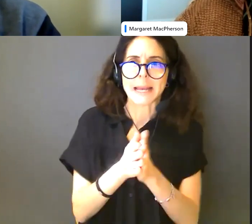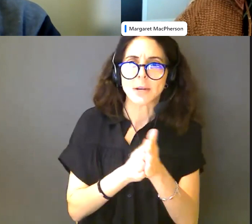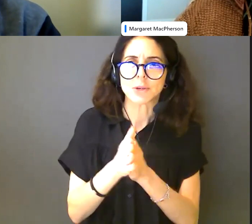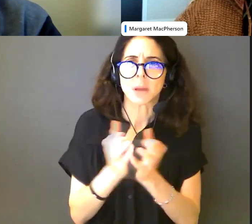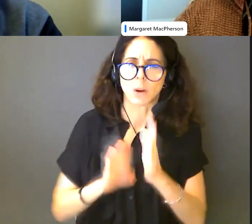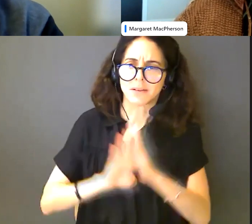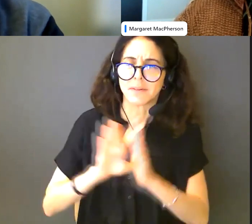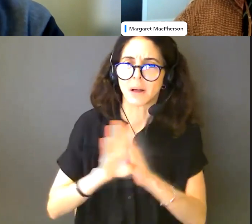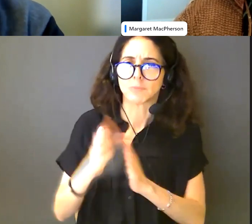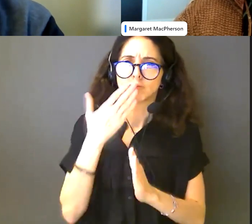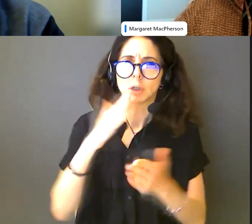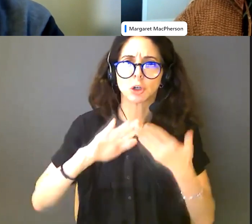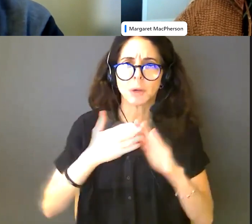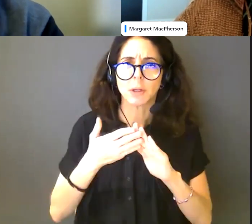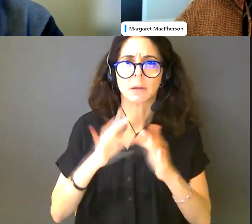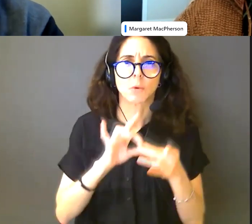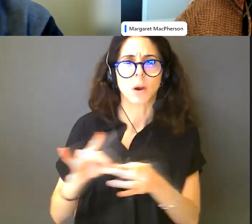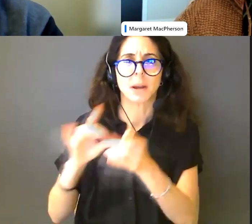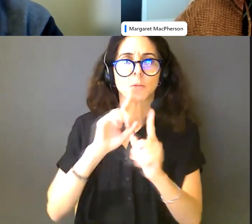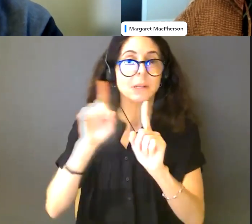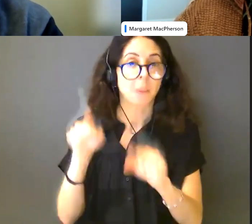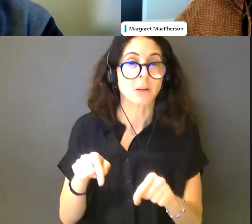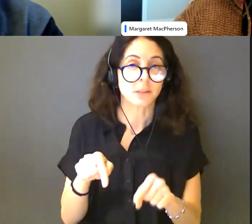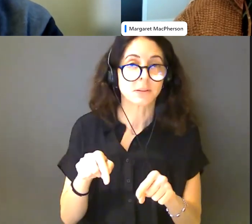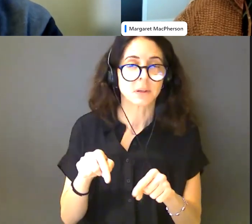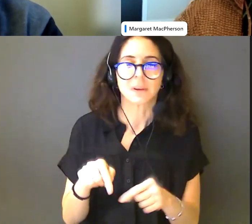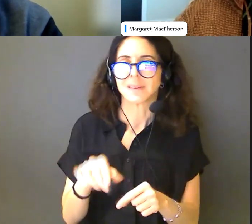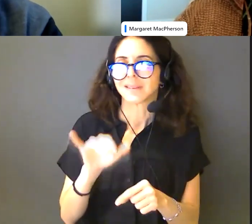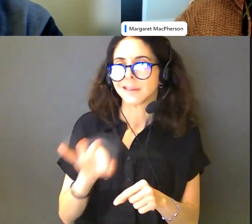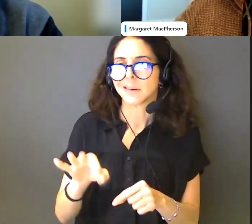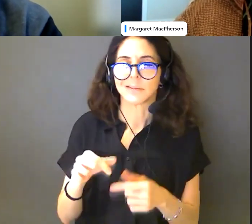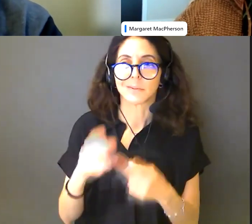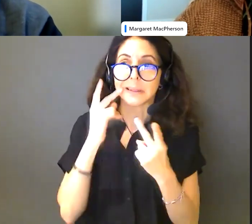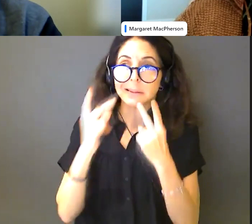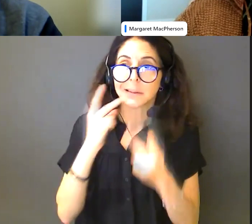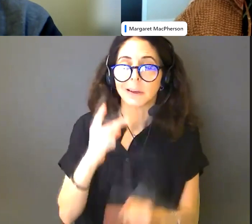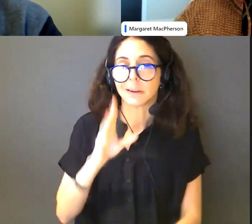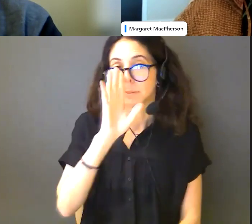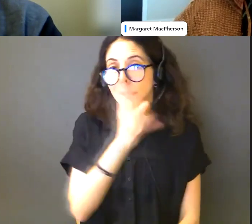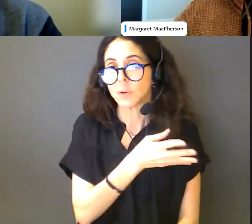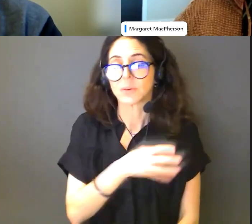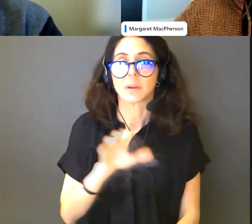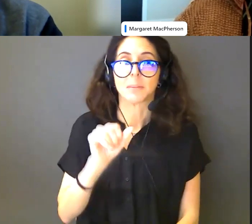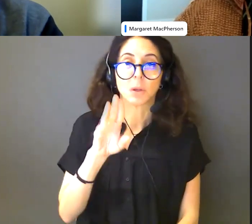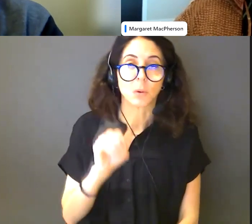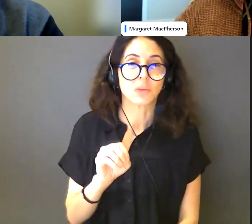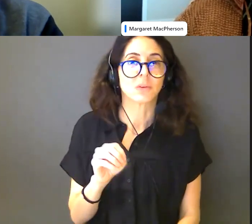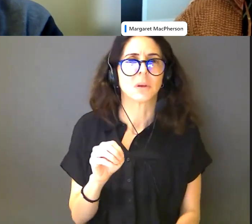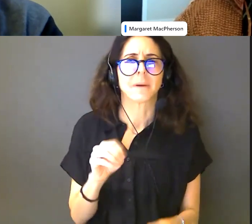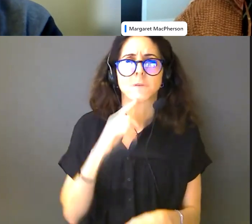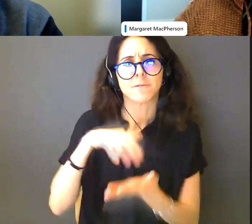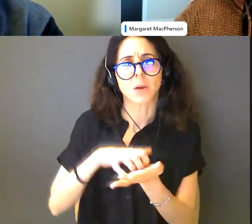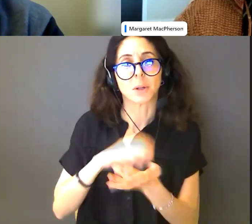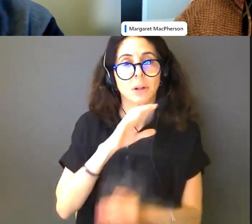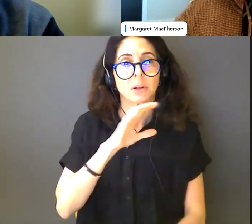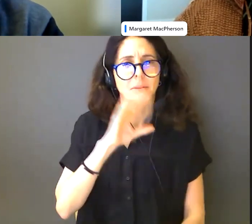a coordinated community response to abuse, neglect, and self-neglect of vulnerable adults in their community. They are all